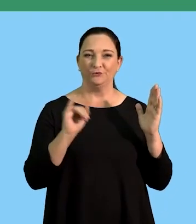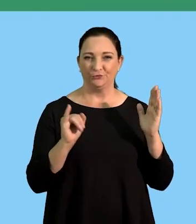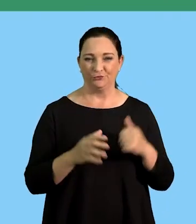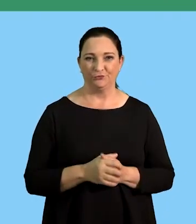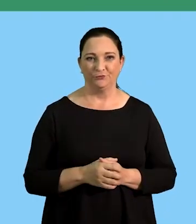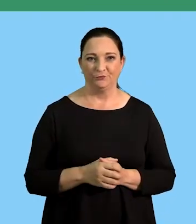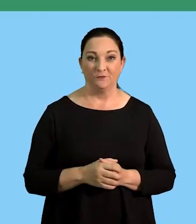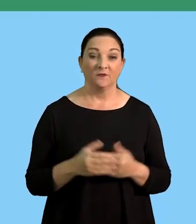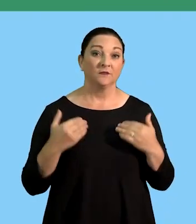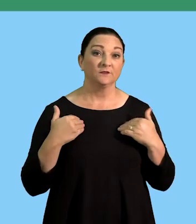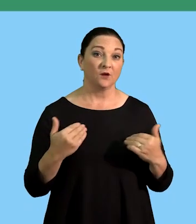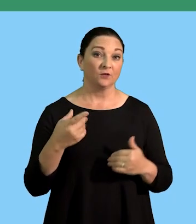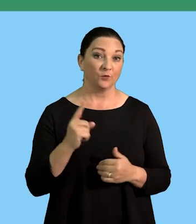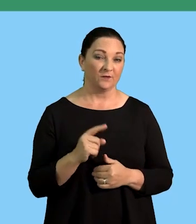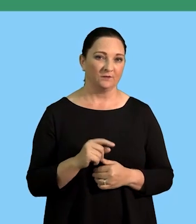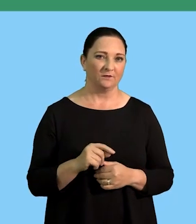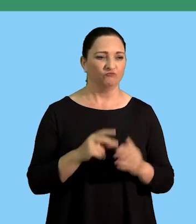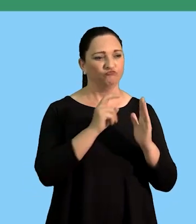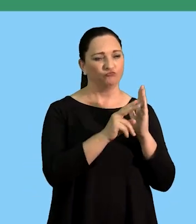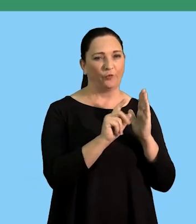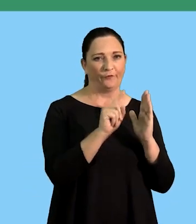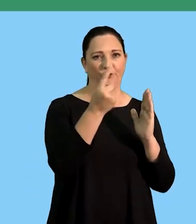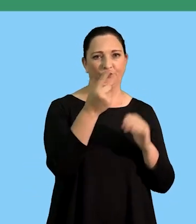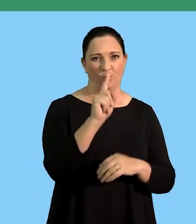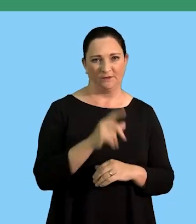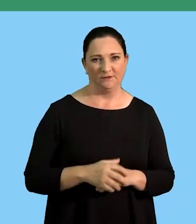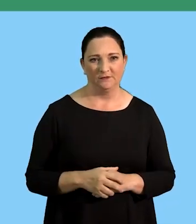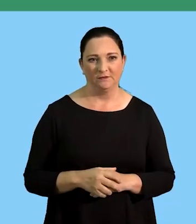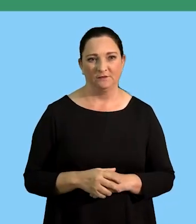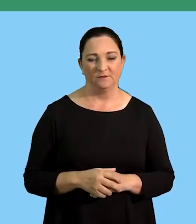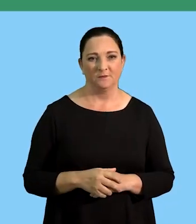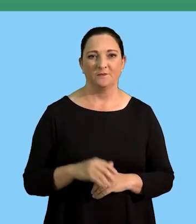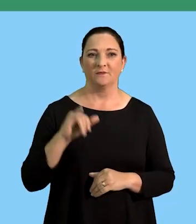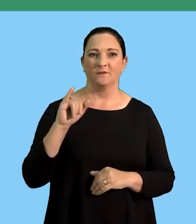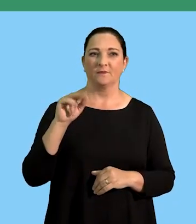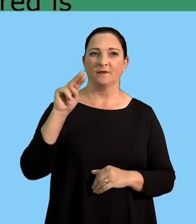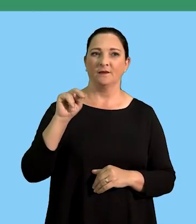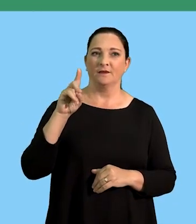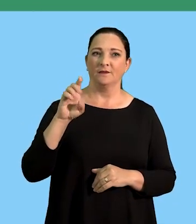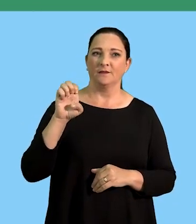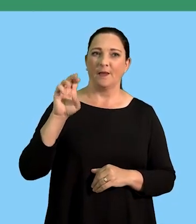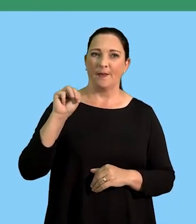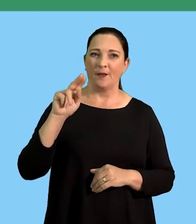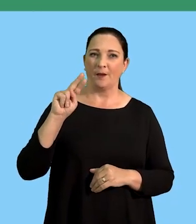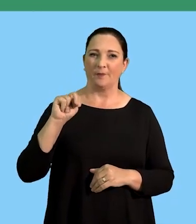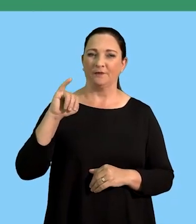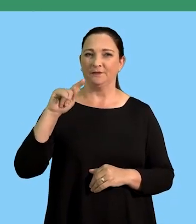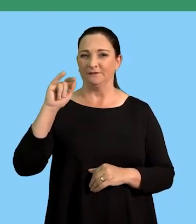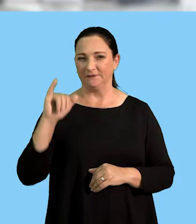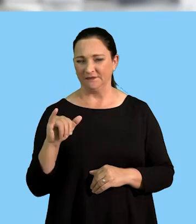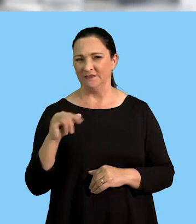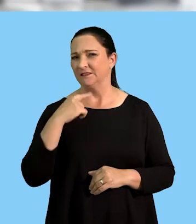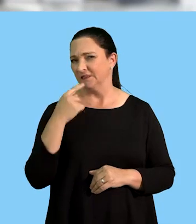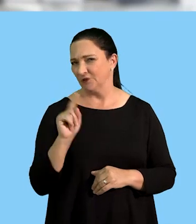insurance. Now, let's start with the first principle. The first principle we have is the principle of indemnity. What does it say to